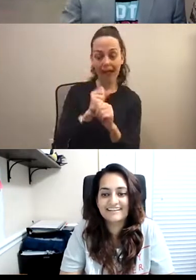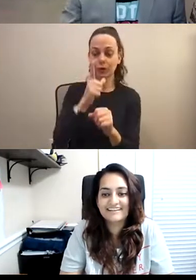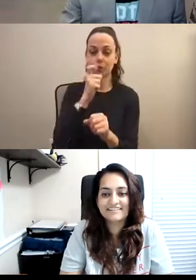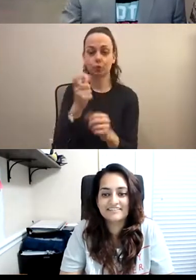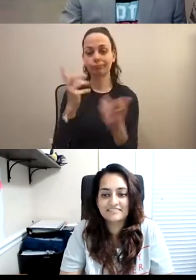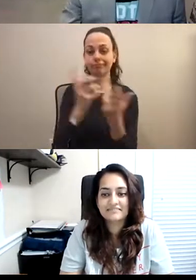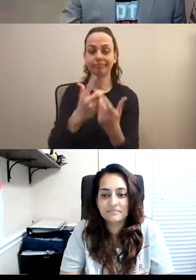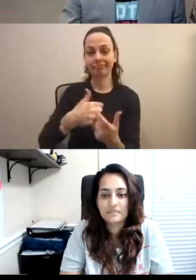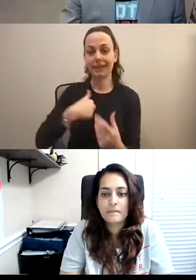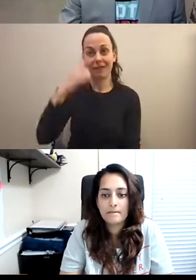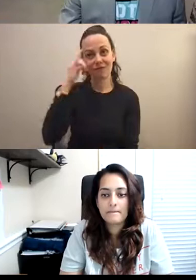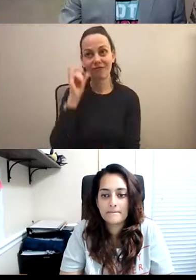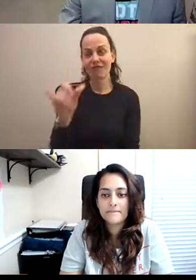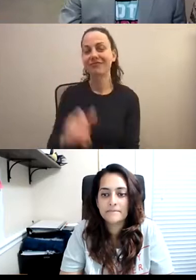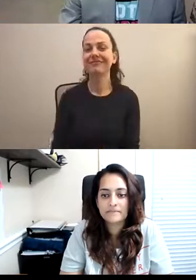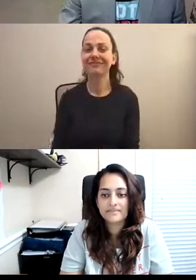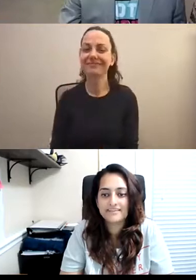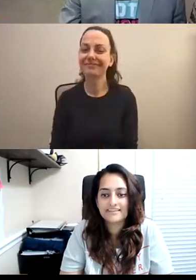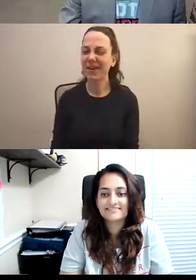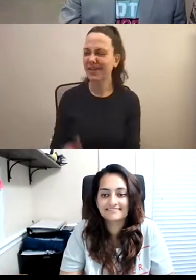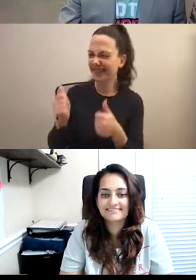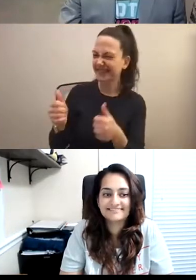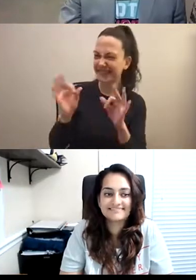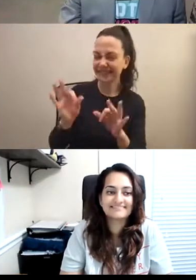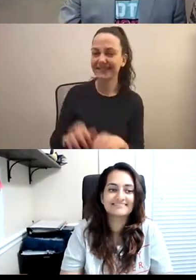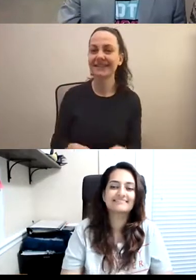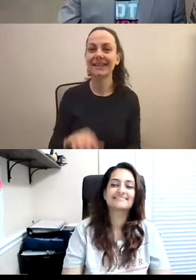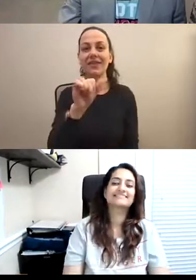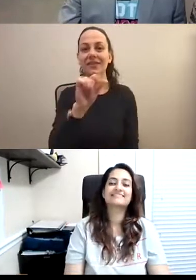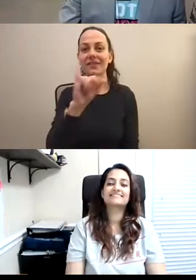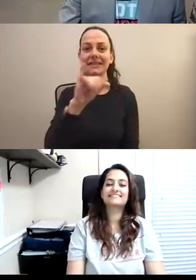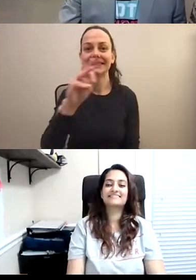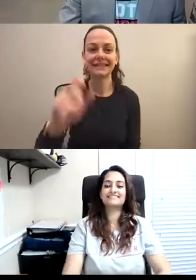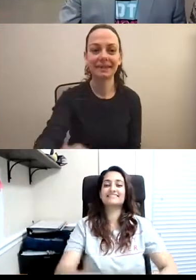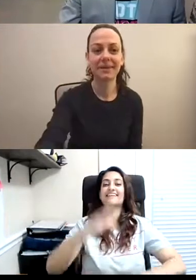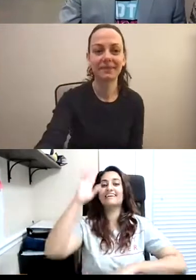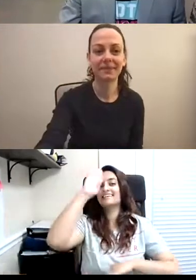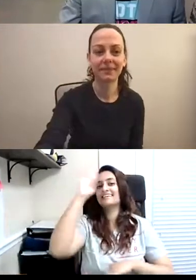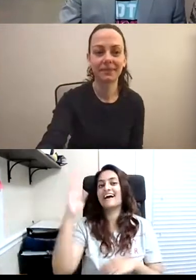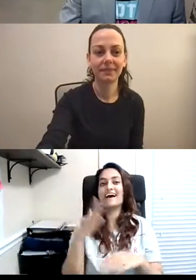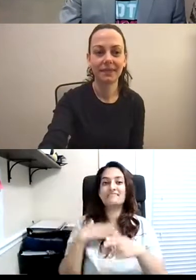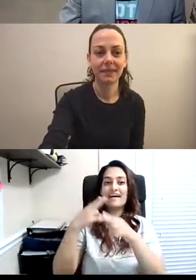forever. That's good. I got you. Fatima, do you want to introduce yourself?